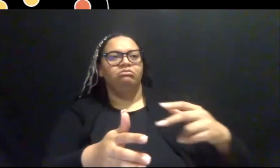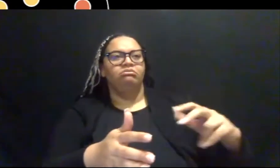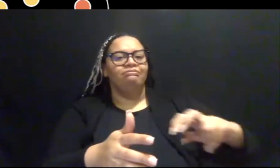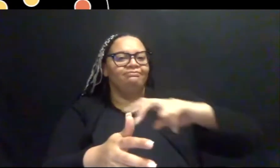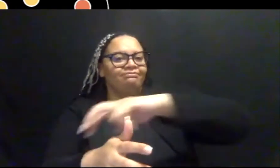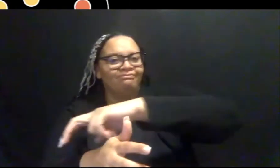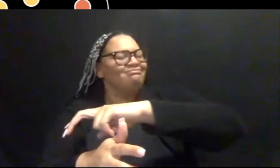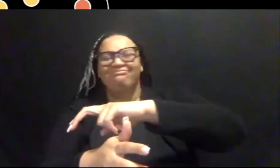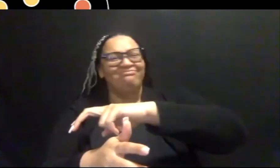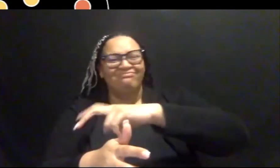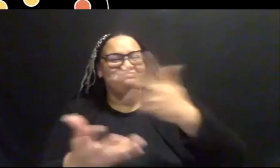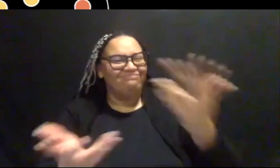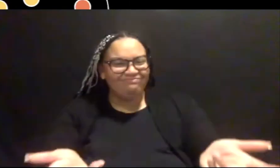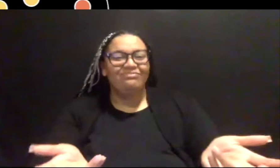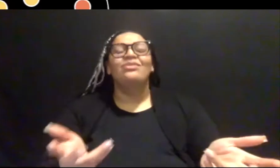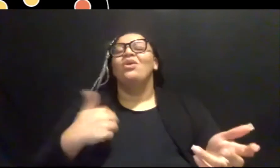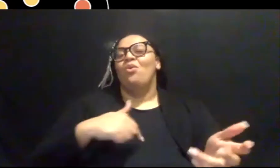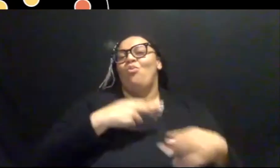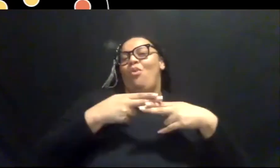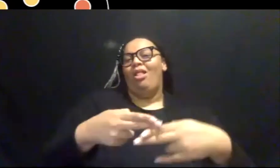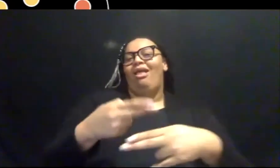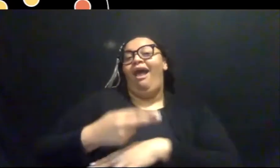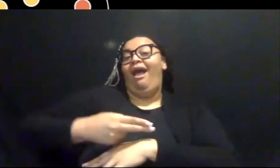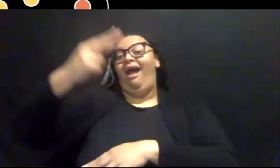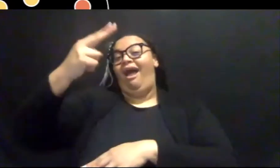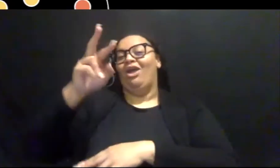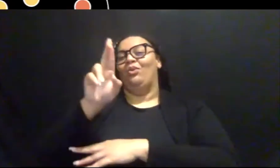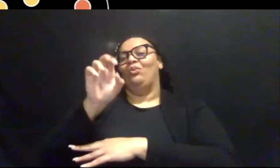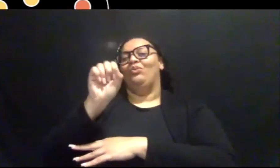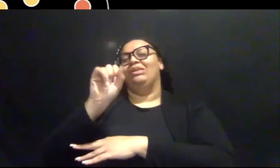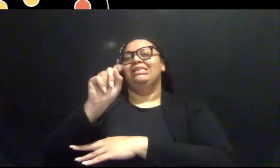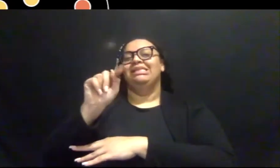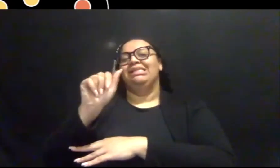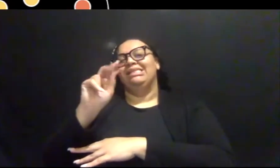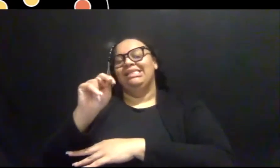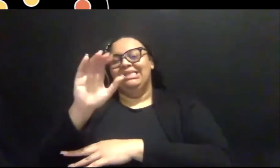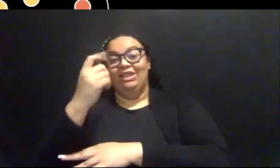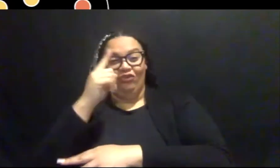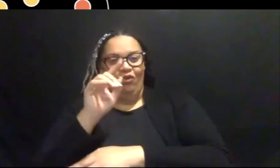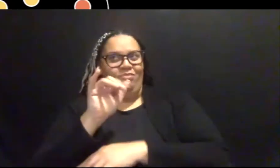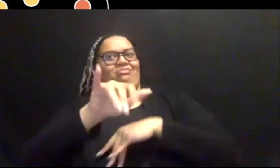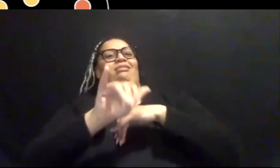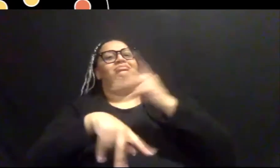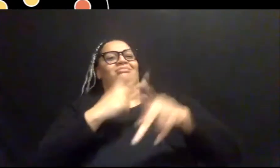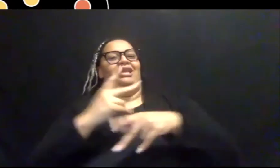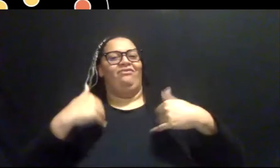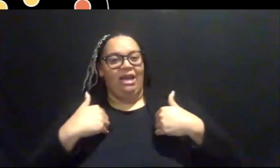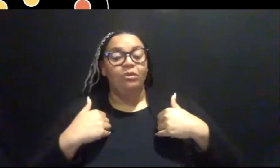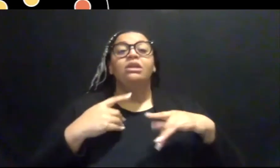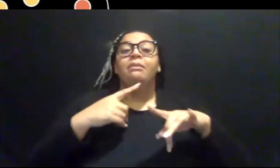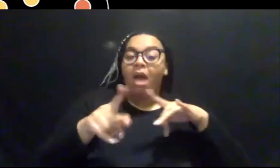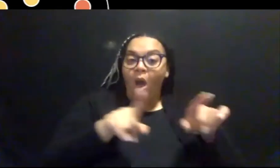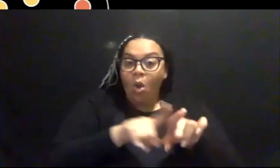so? Then we would assign high resistance values to rivers. And then in some cases, you see that animals can traverse